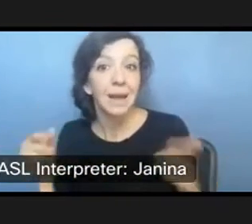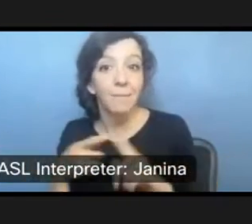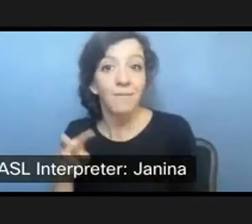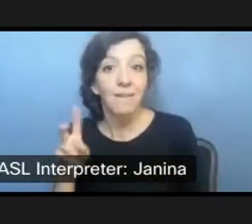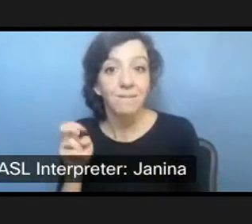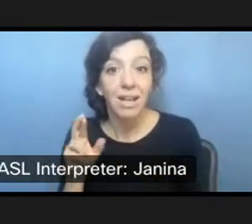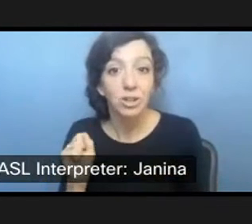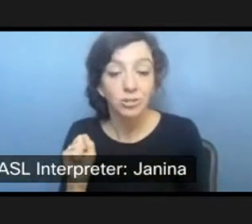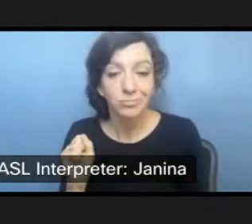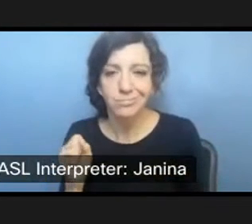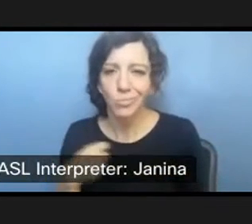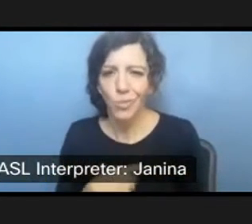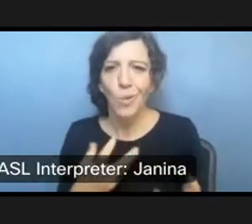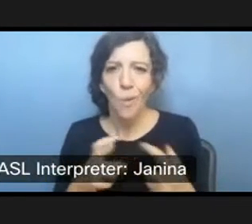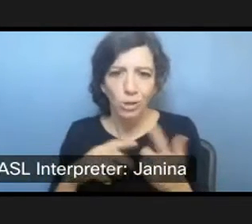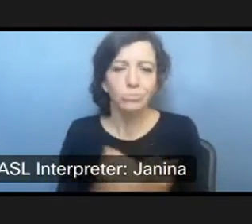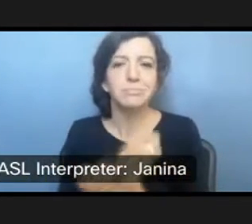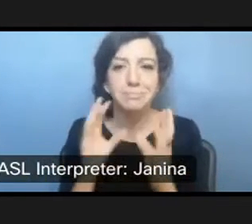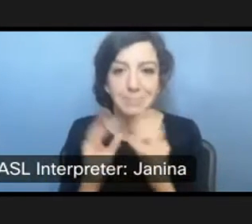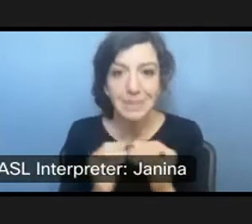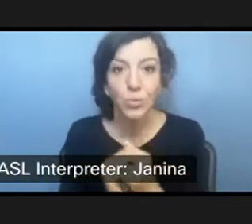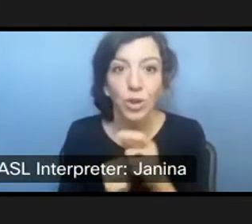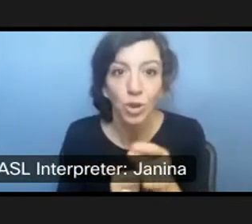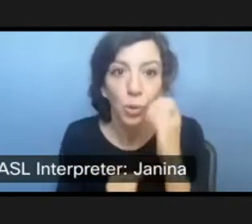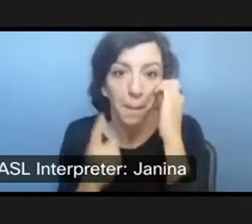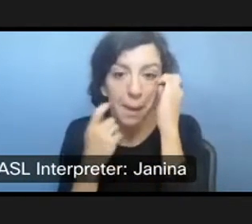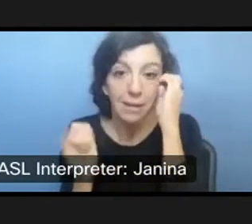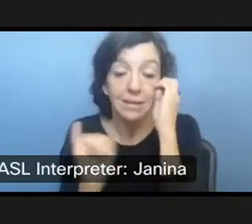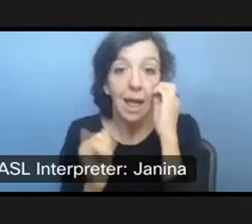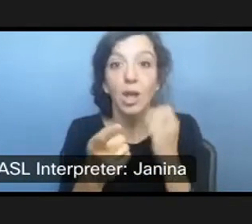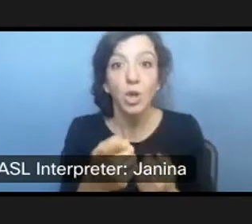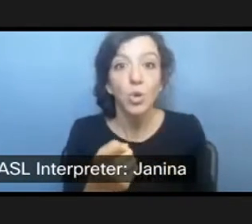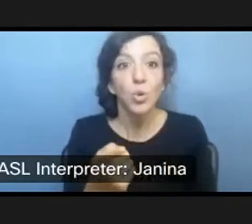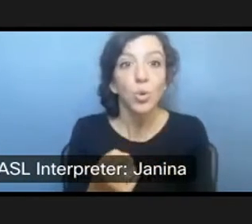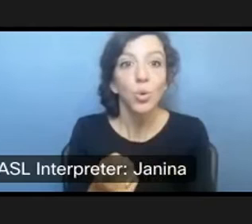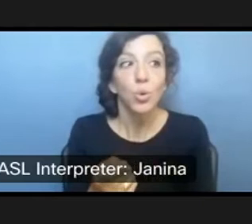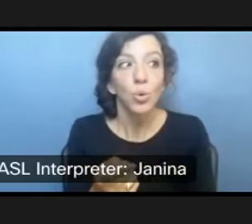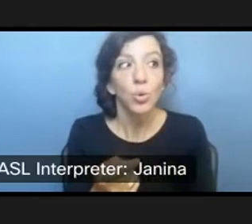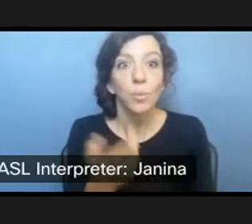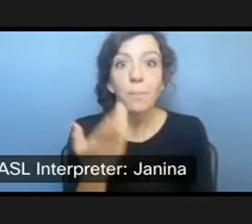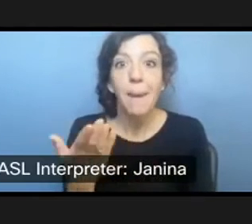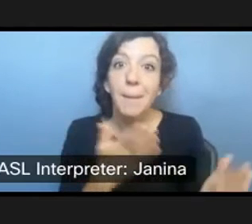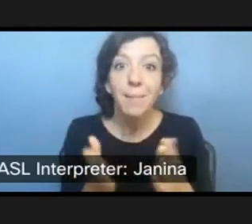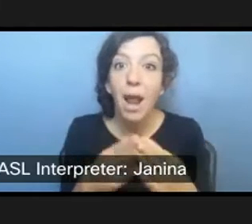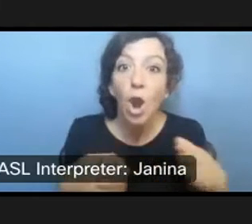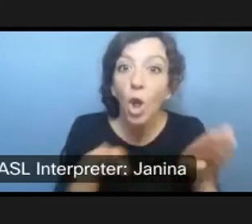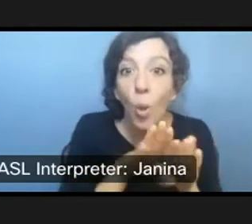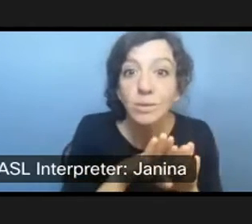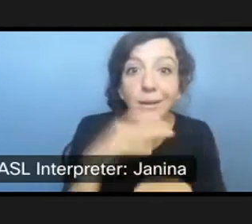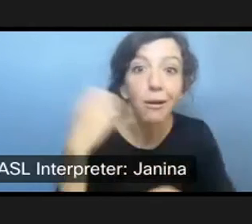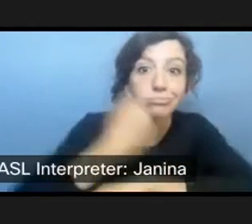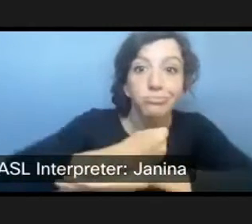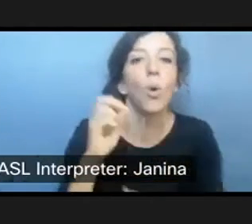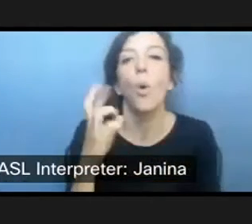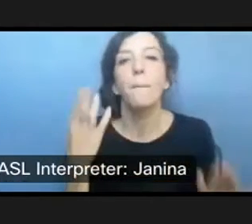want a meeting with you. Like we're going to want to have a meeting with you to talk about like, oh my gosh, you're planning on closing, or you're planning on drastically changing